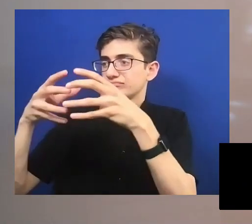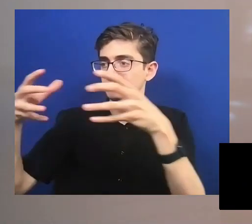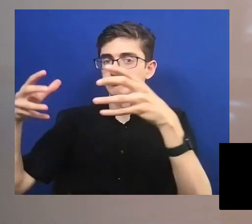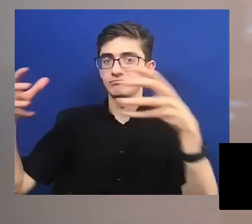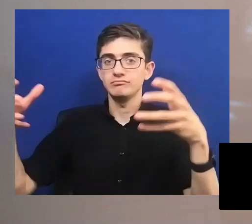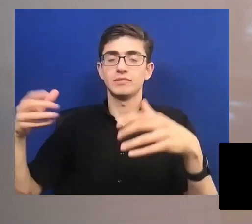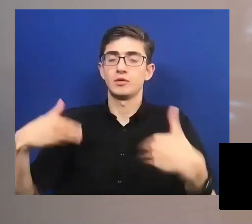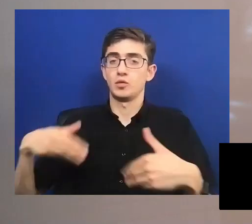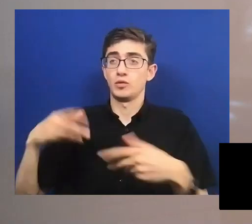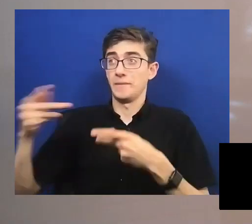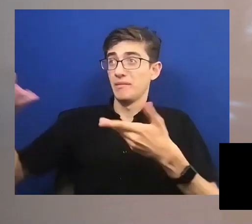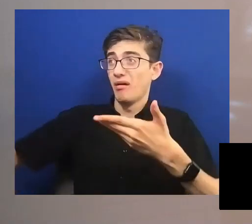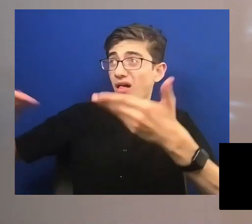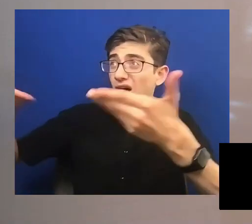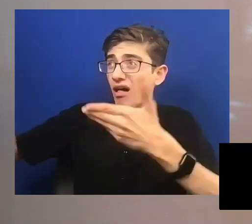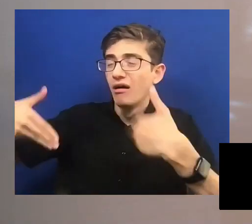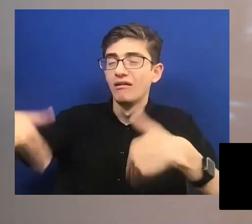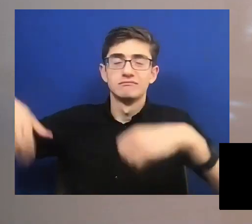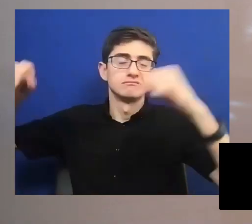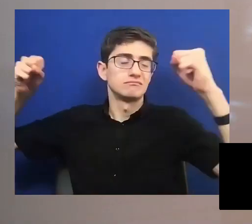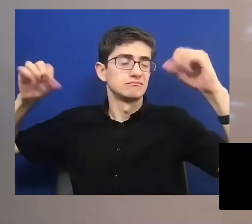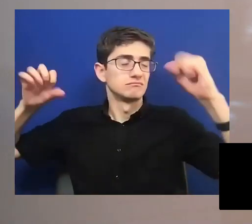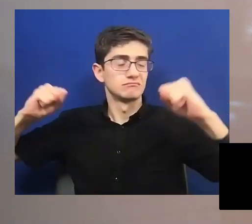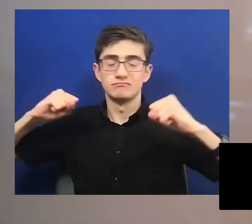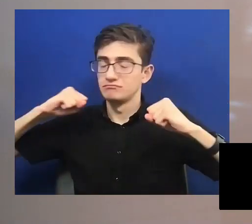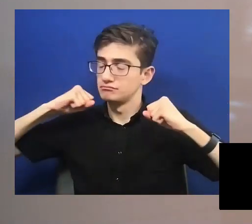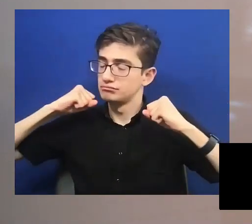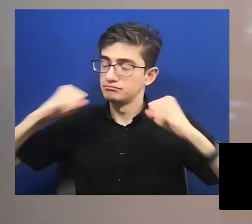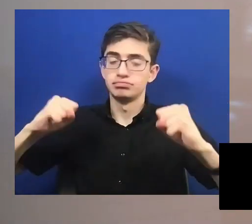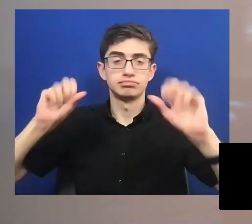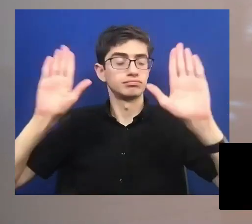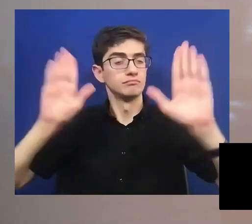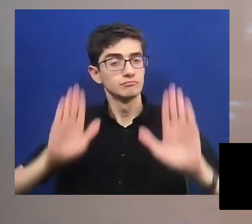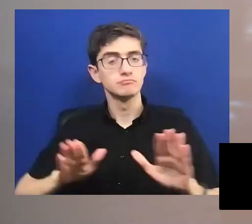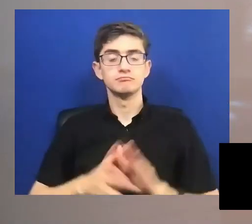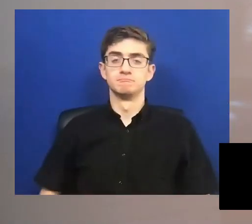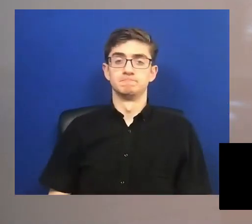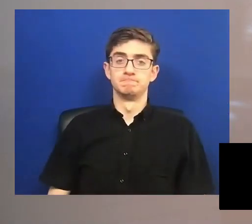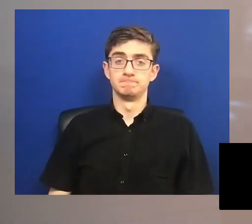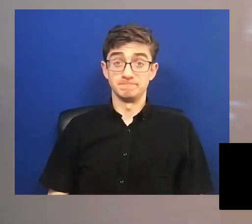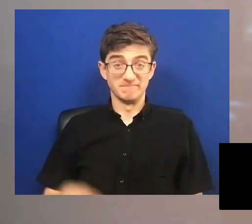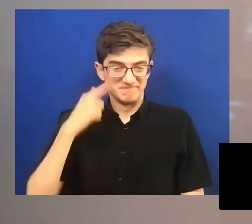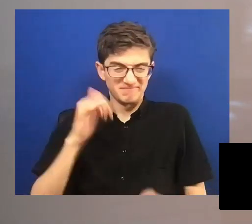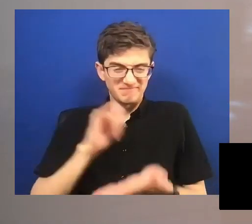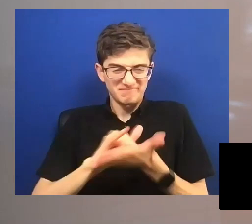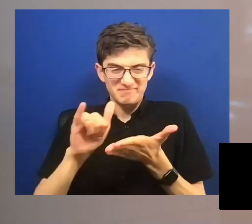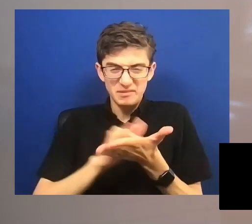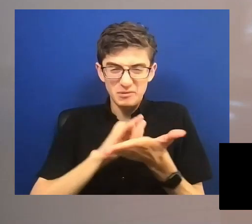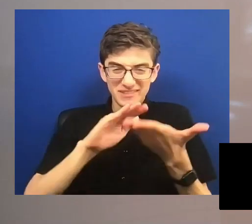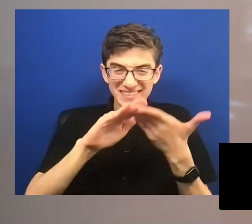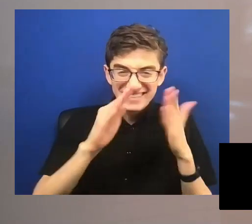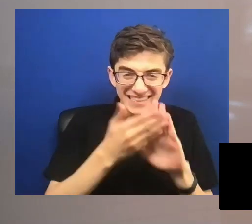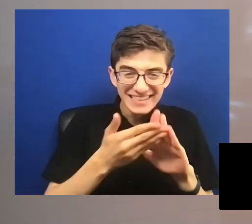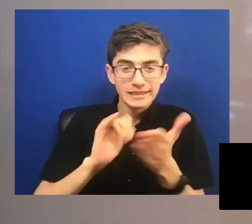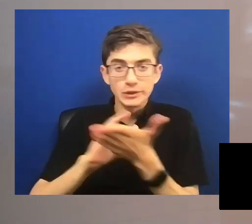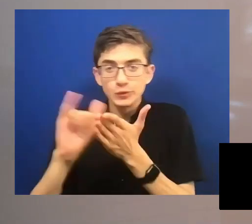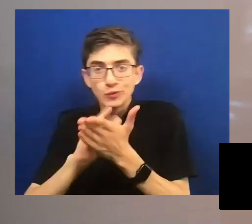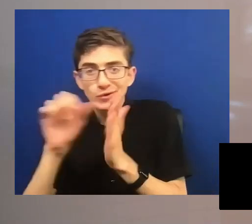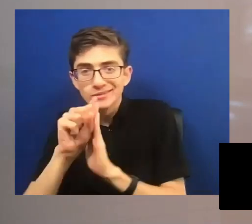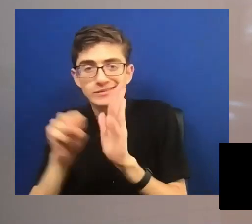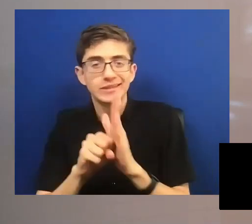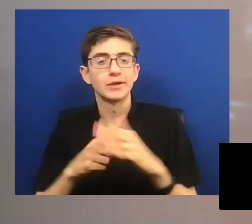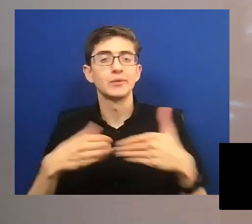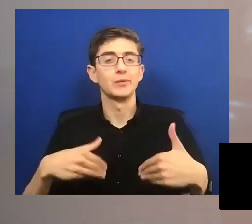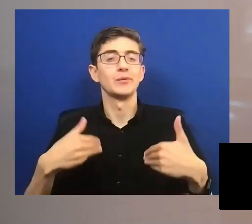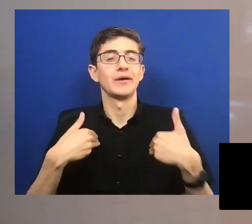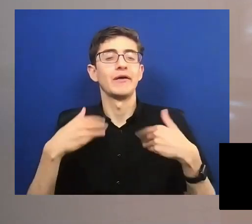strong people you've brought in. And I think that New York City and New York State is in good hands as a result. So